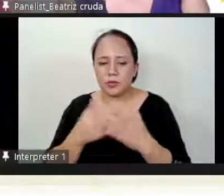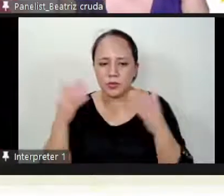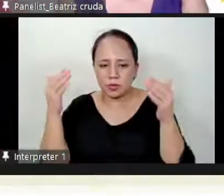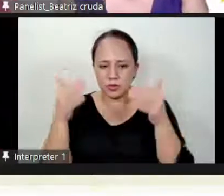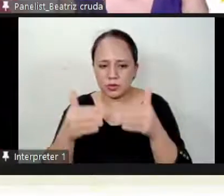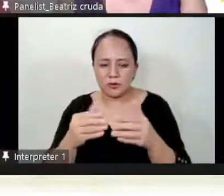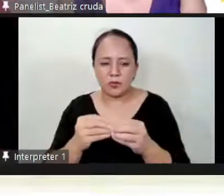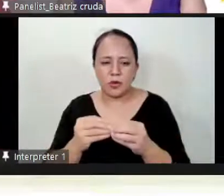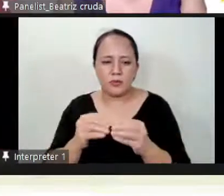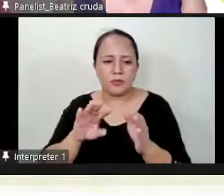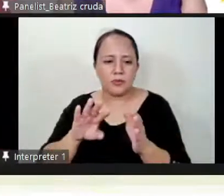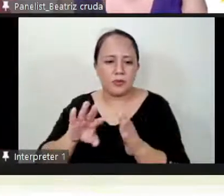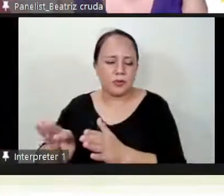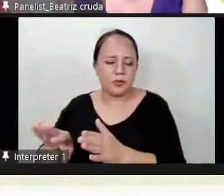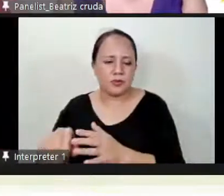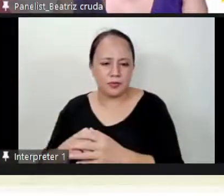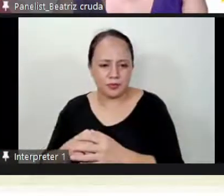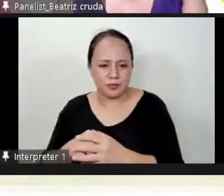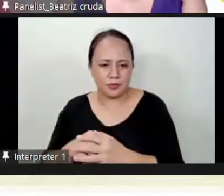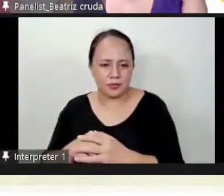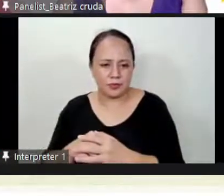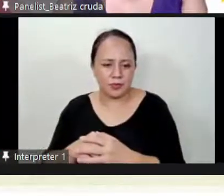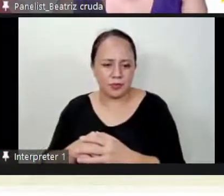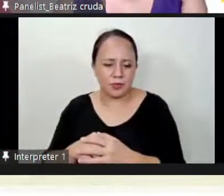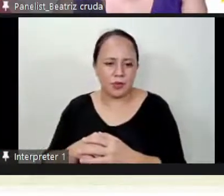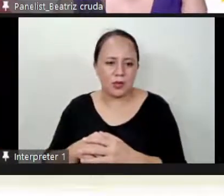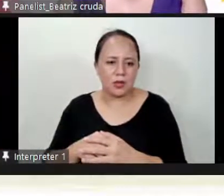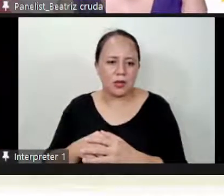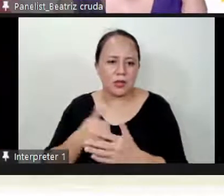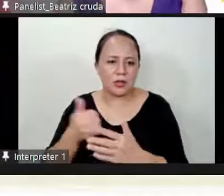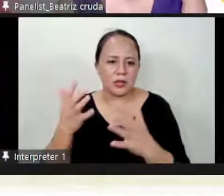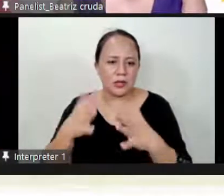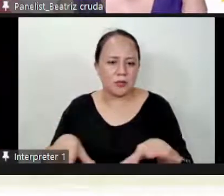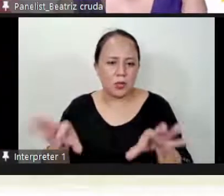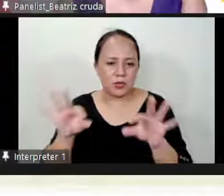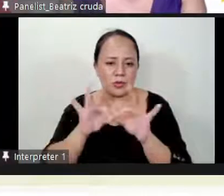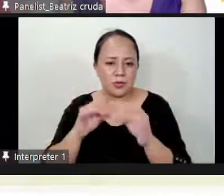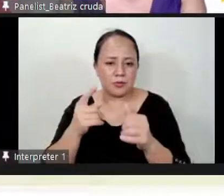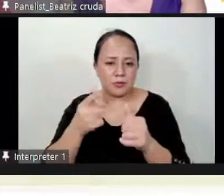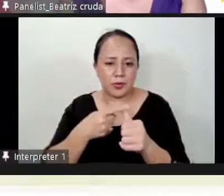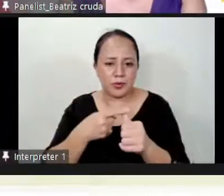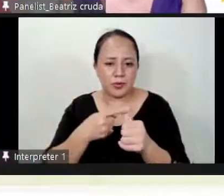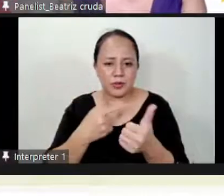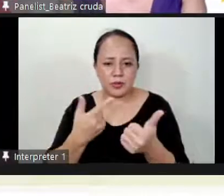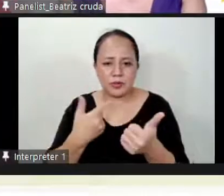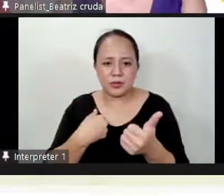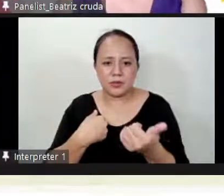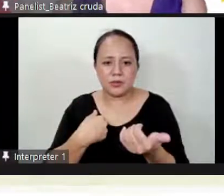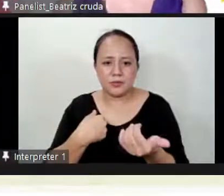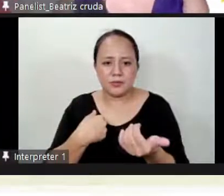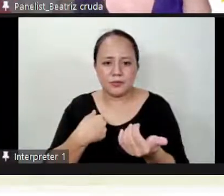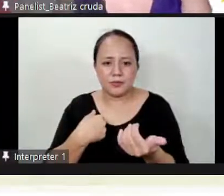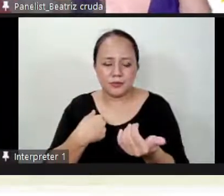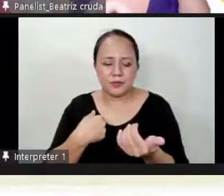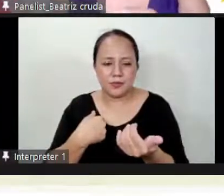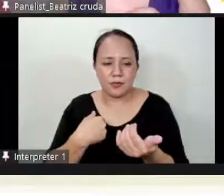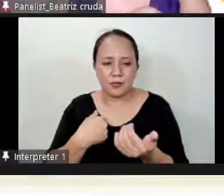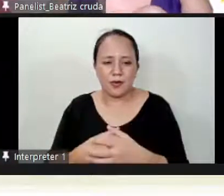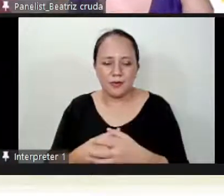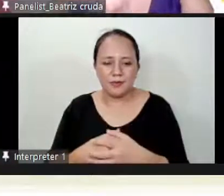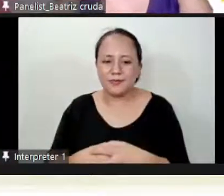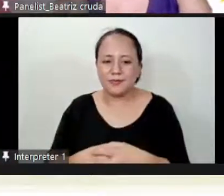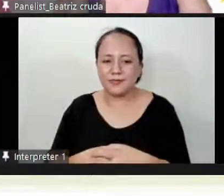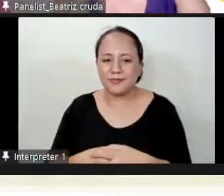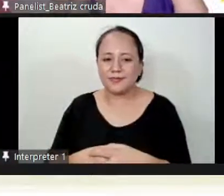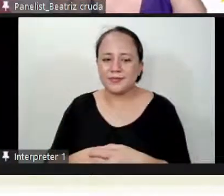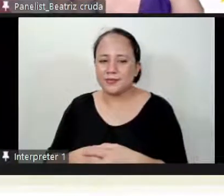on, aside from all the other important priorities of the NICA. And do